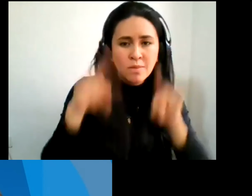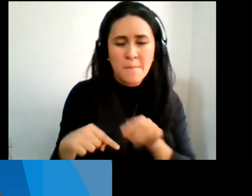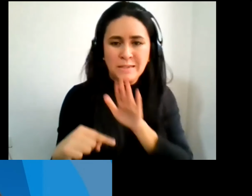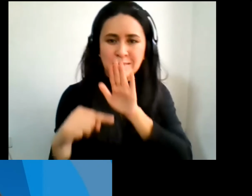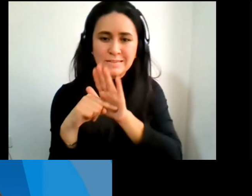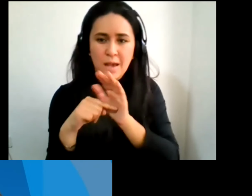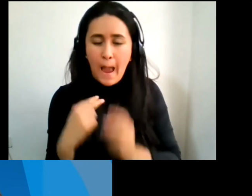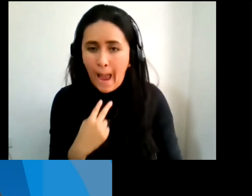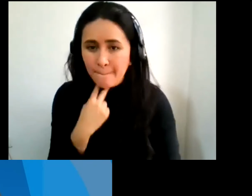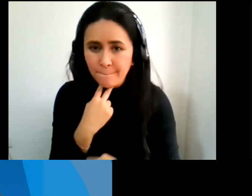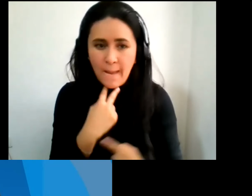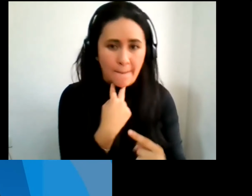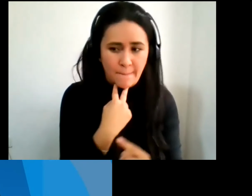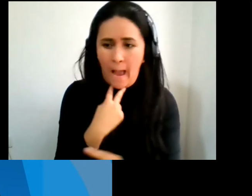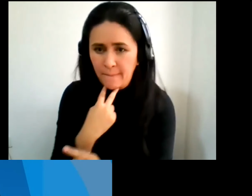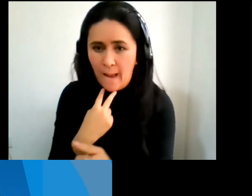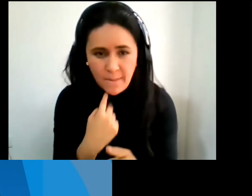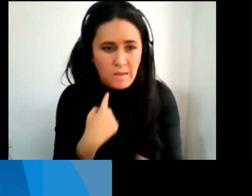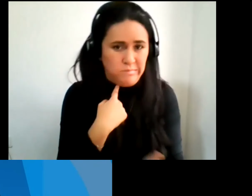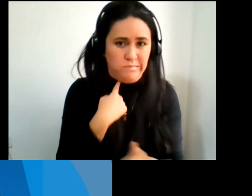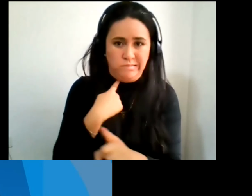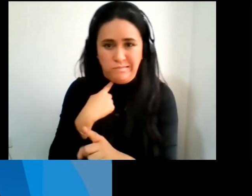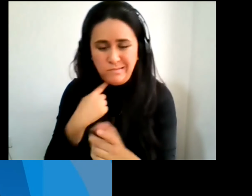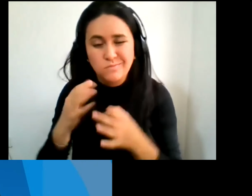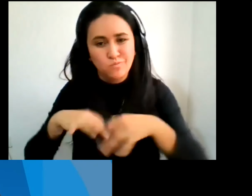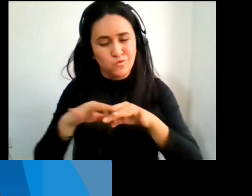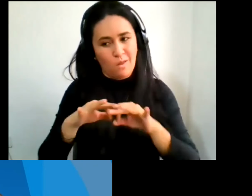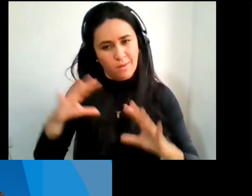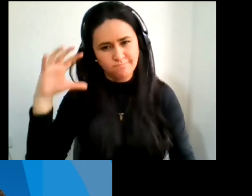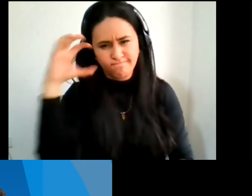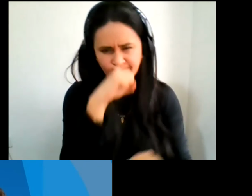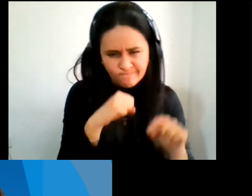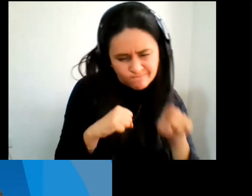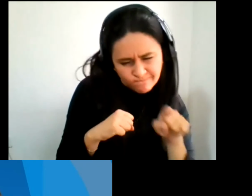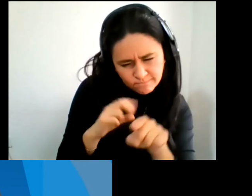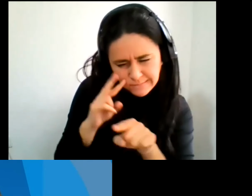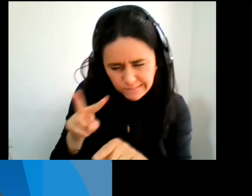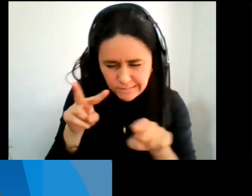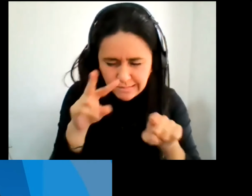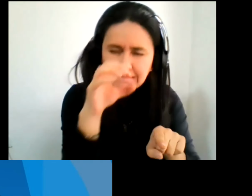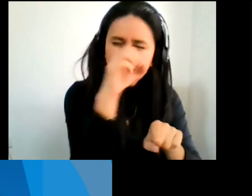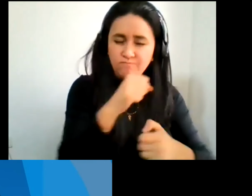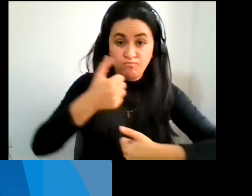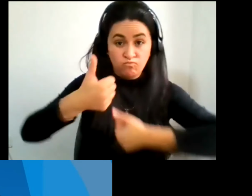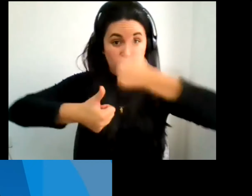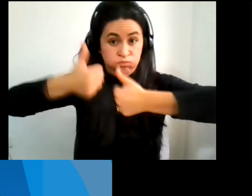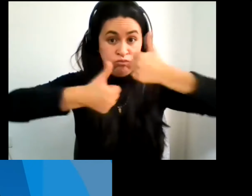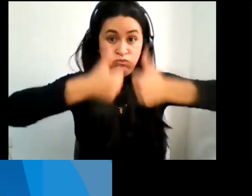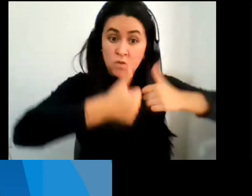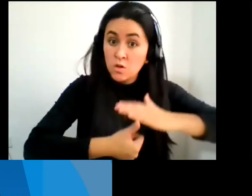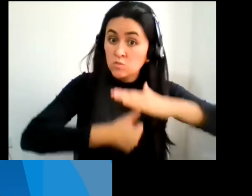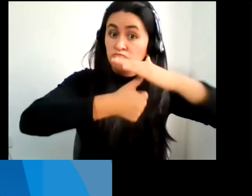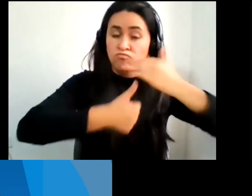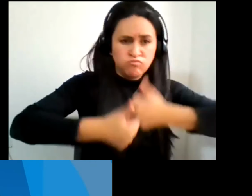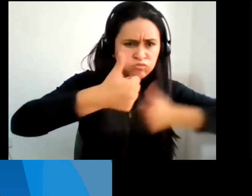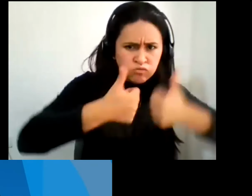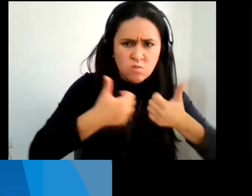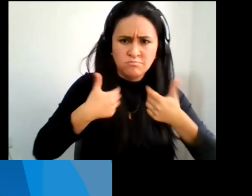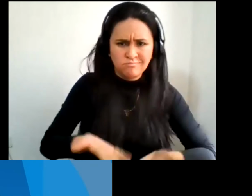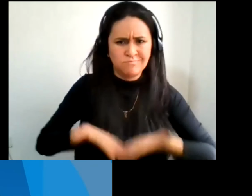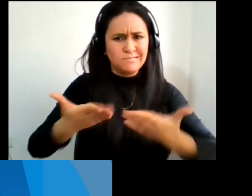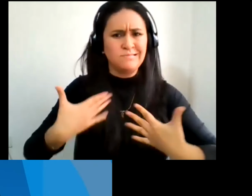the health system's capacities, particularly the leadership role of the health authorities